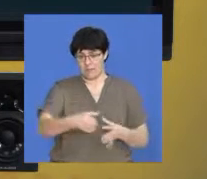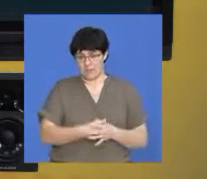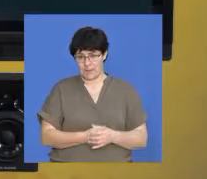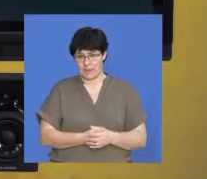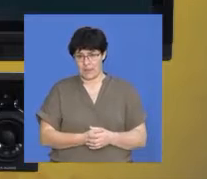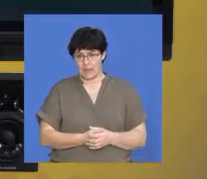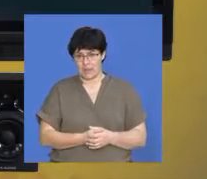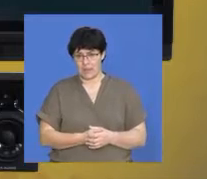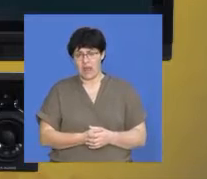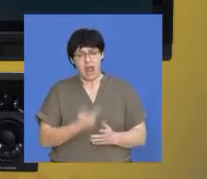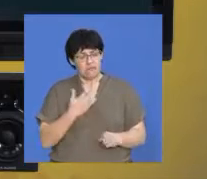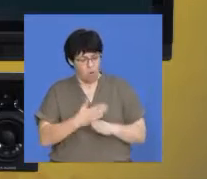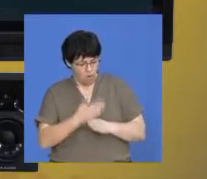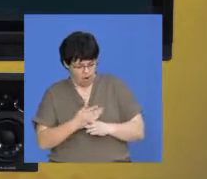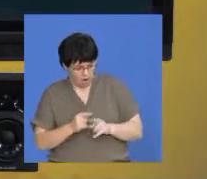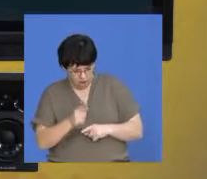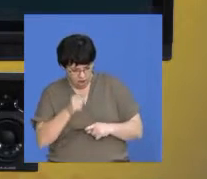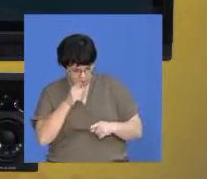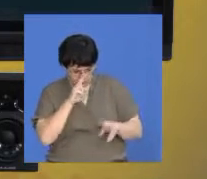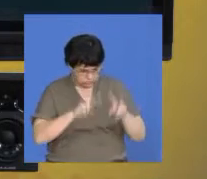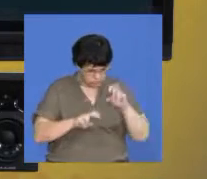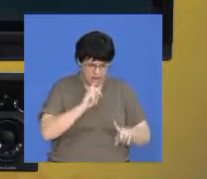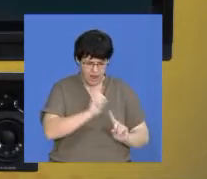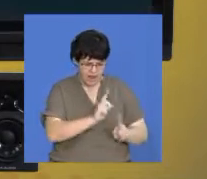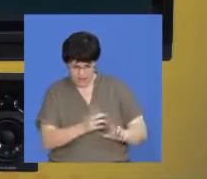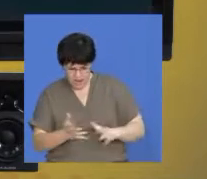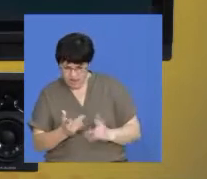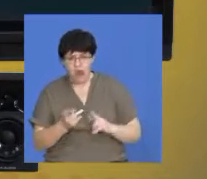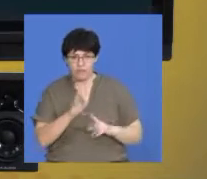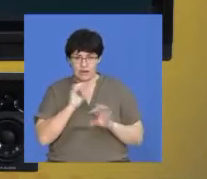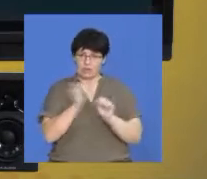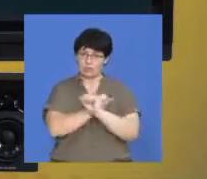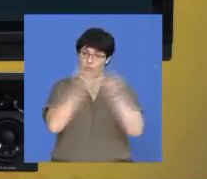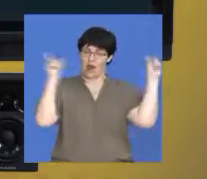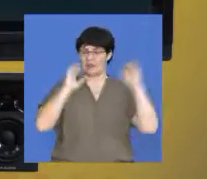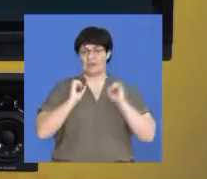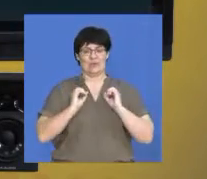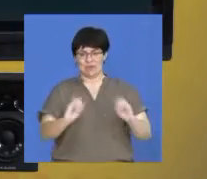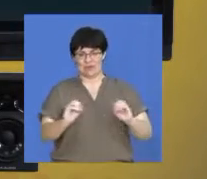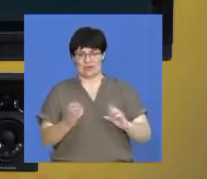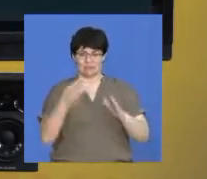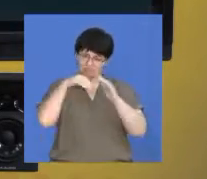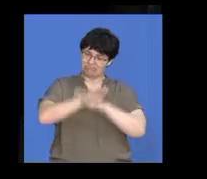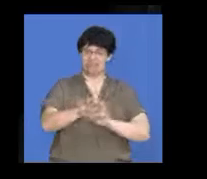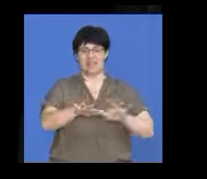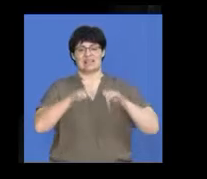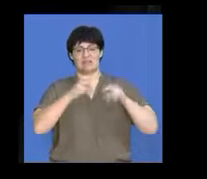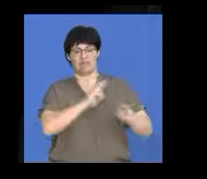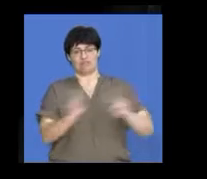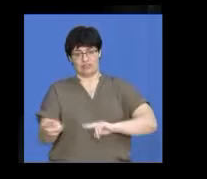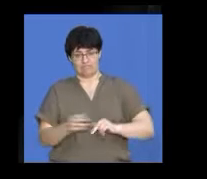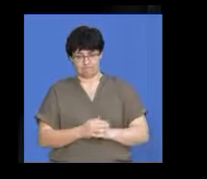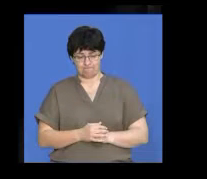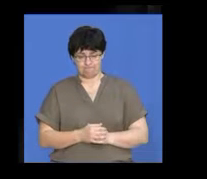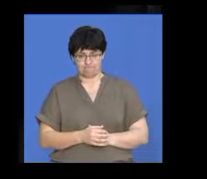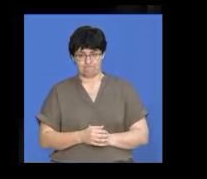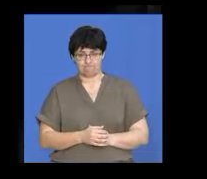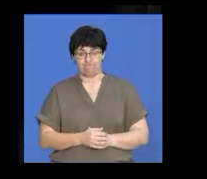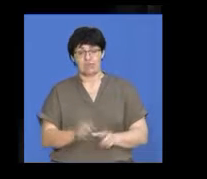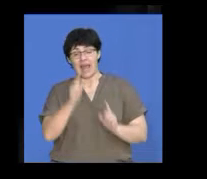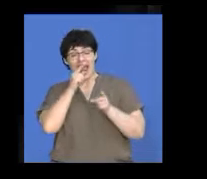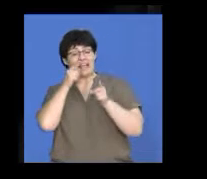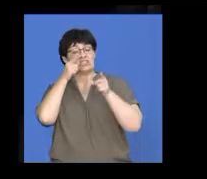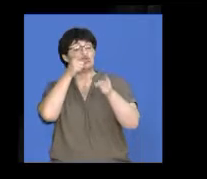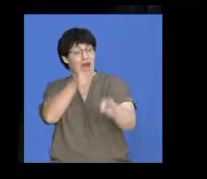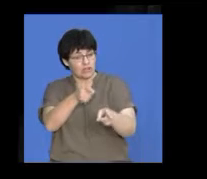So if you work through the past papers, you will find that there will be no surprises when you get into your exam. You have to read the